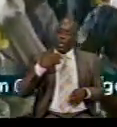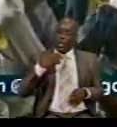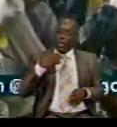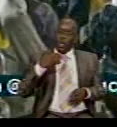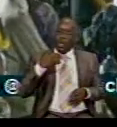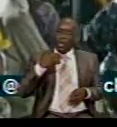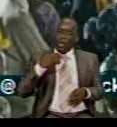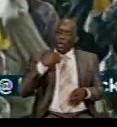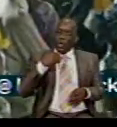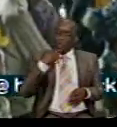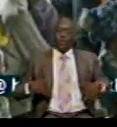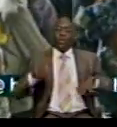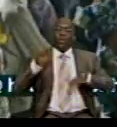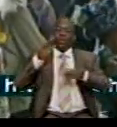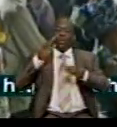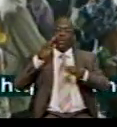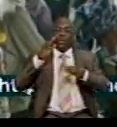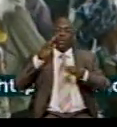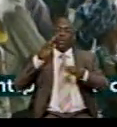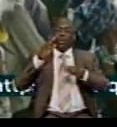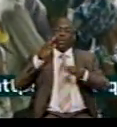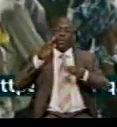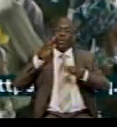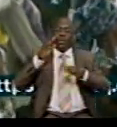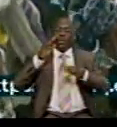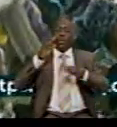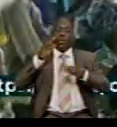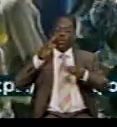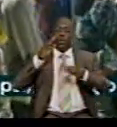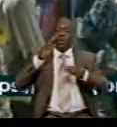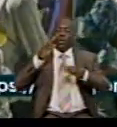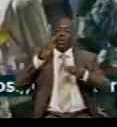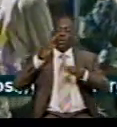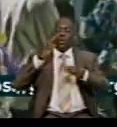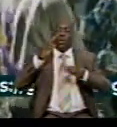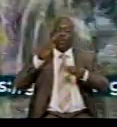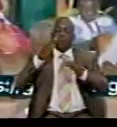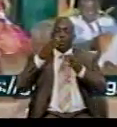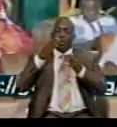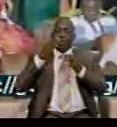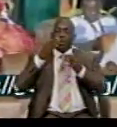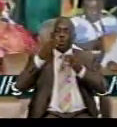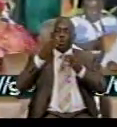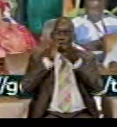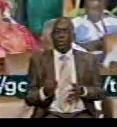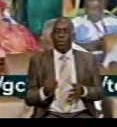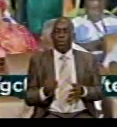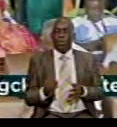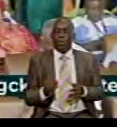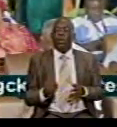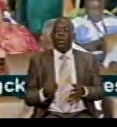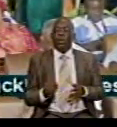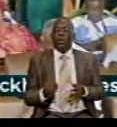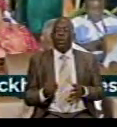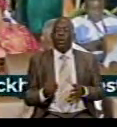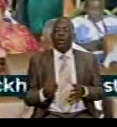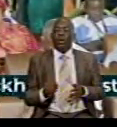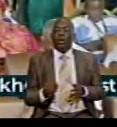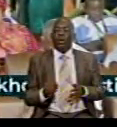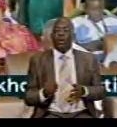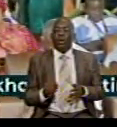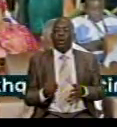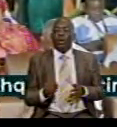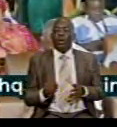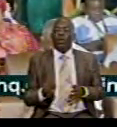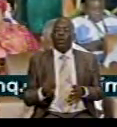paix dans peace vos on the hands. La paix sur vos mains. This is indisputable. Ceci est incontestable. You cannot